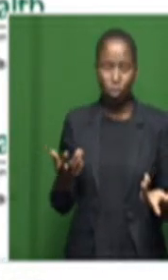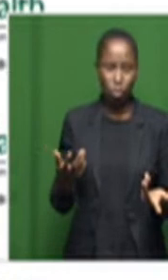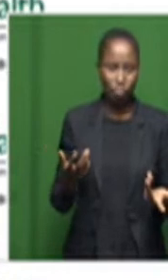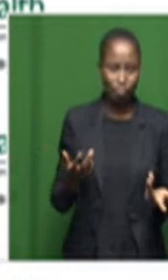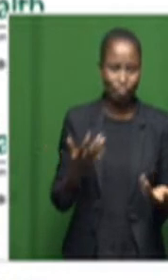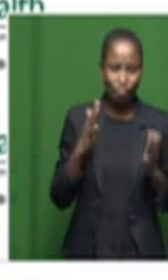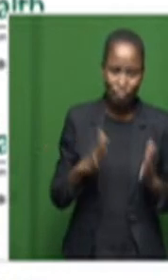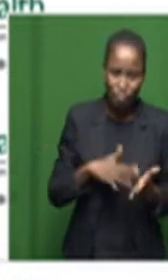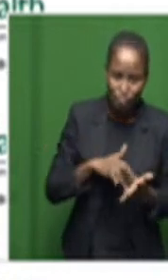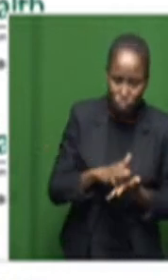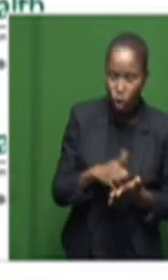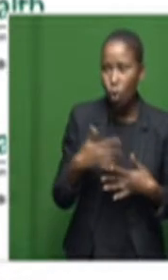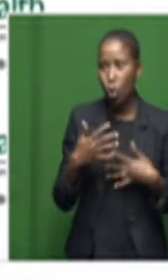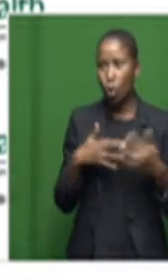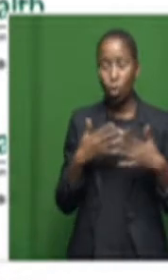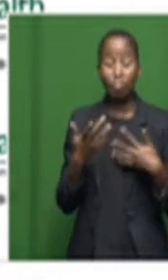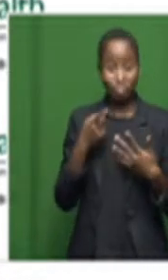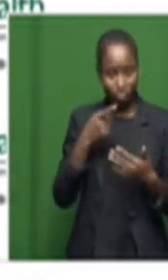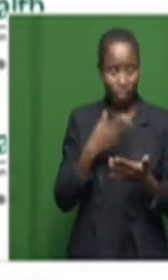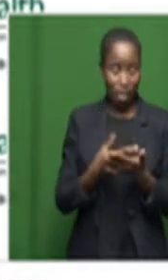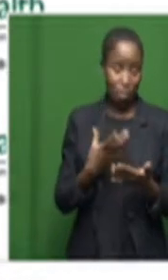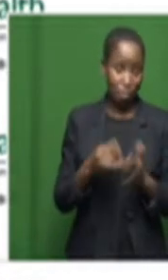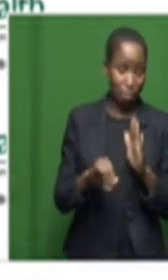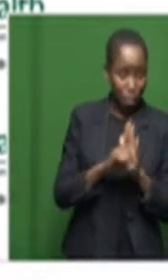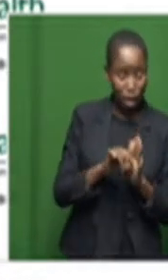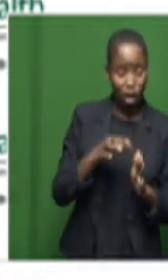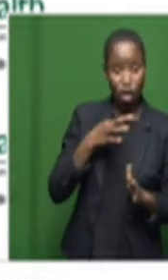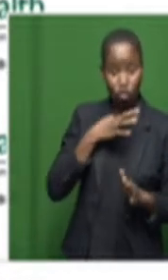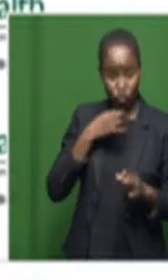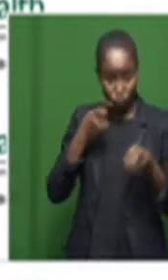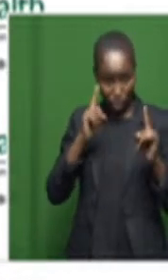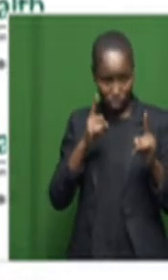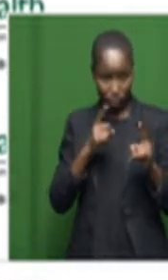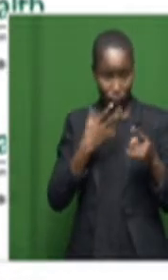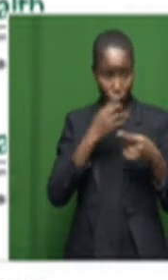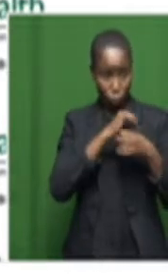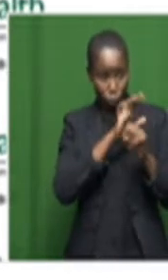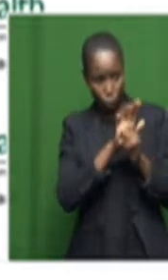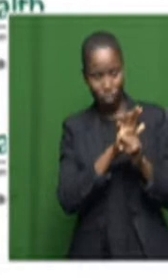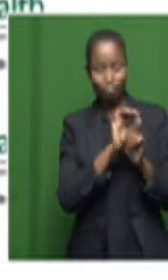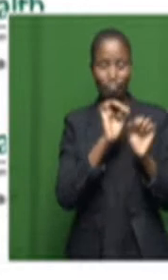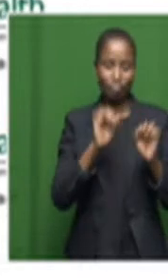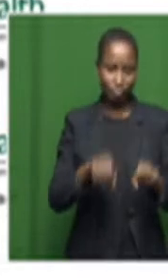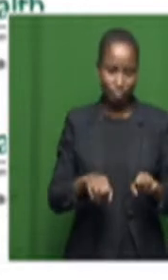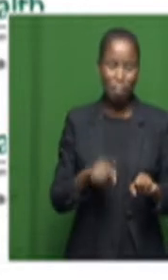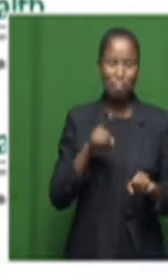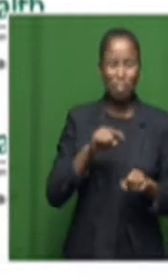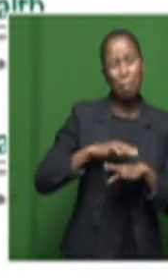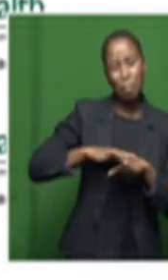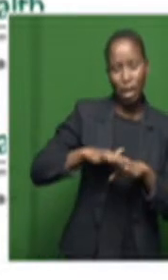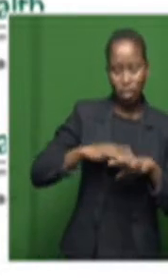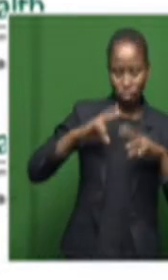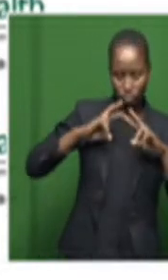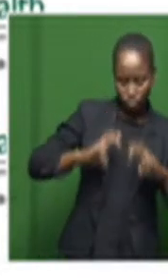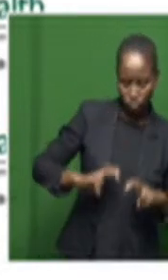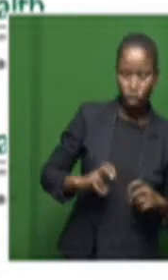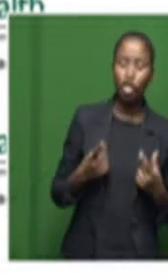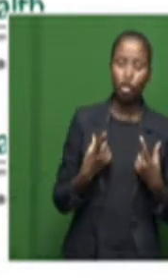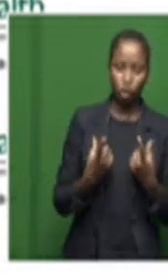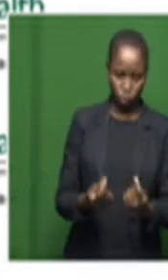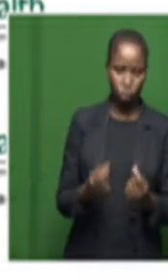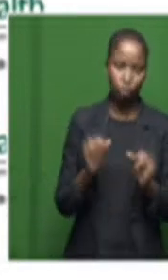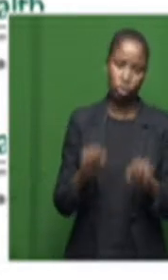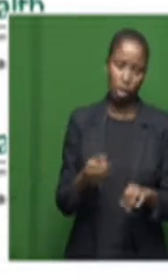risk that you might already be having a COVID-19 infection. So that basic screening is done